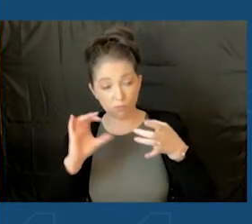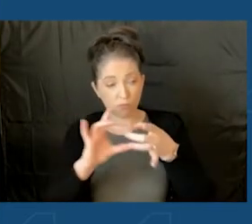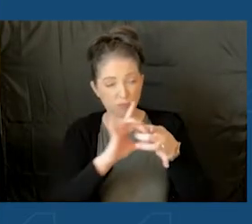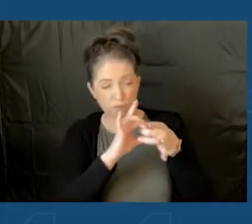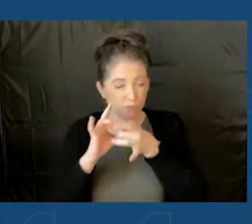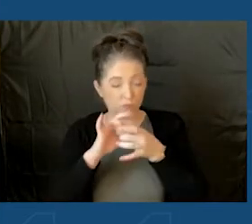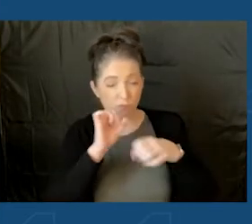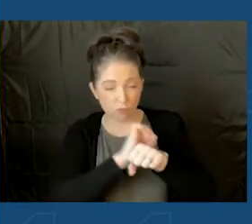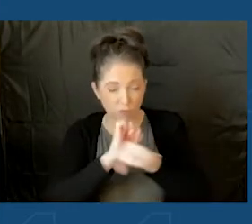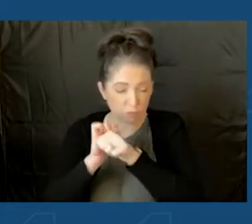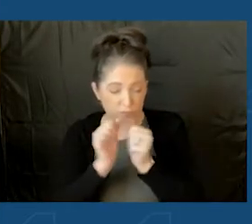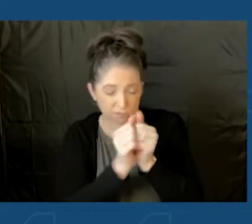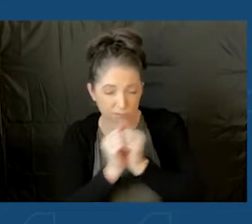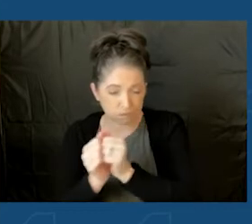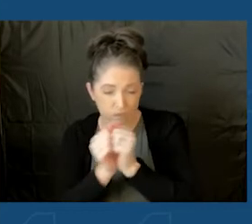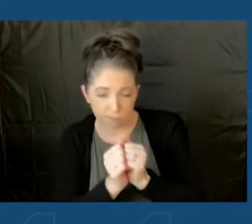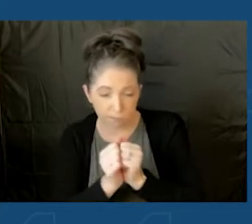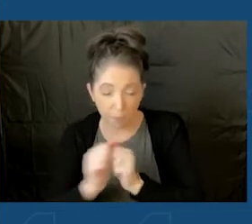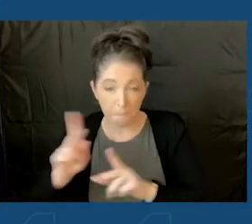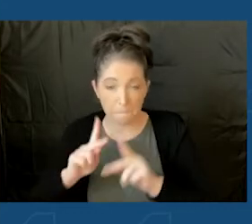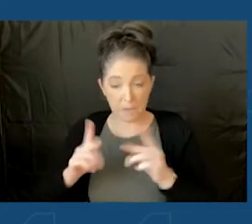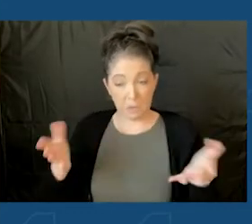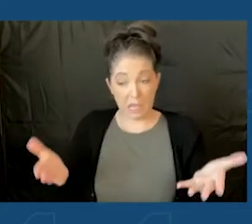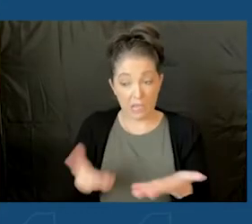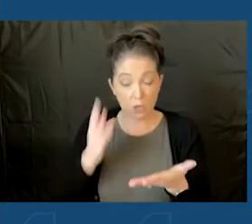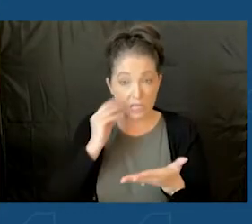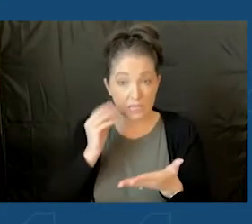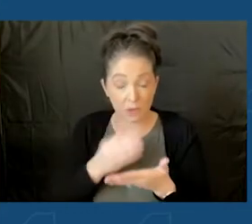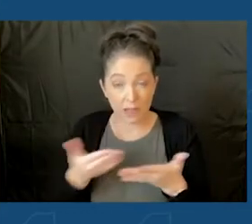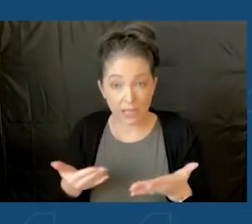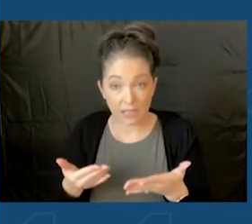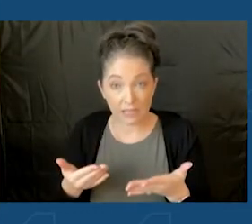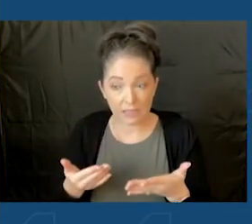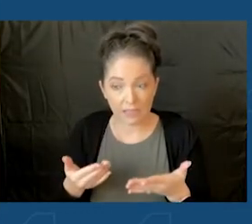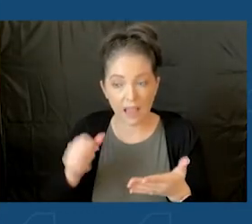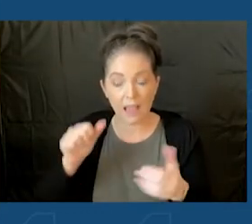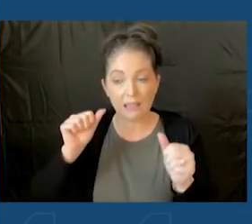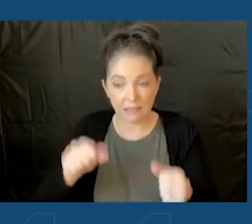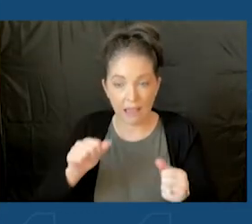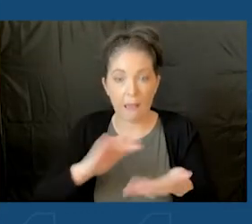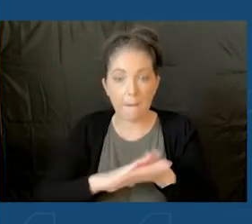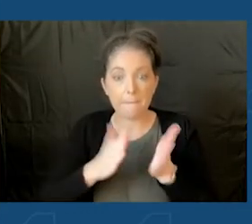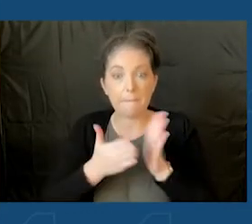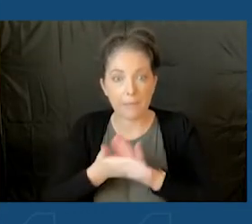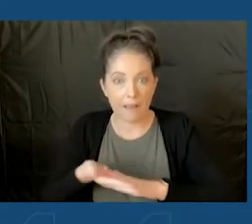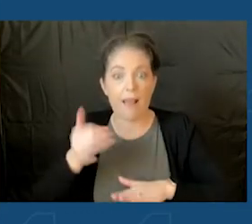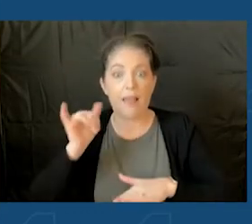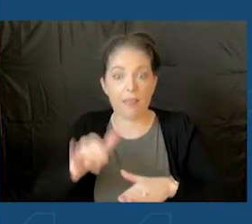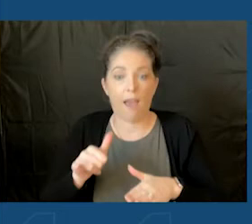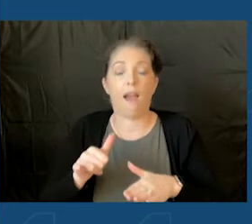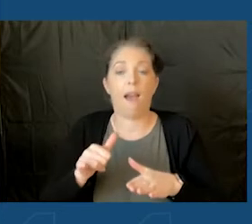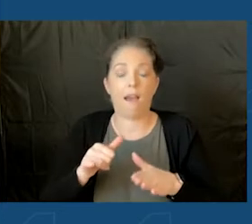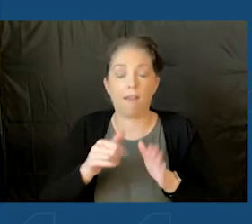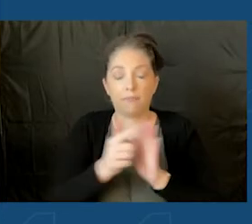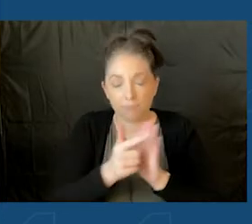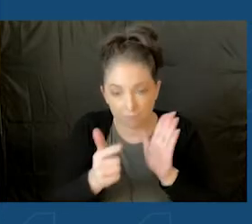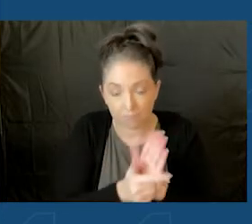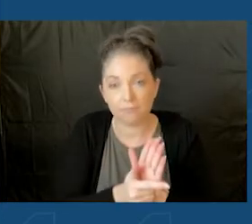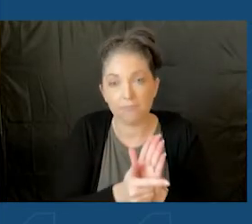the ground, the communities on the ground, and ultimately actualize that into legislation to improve